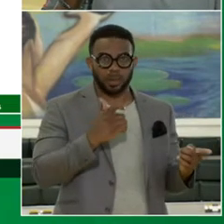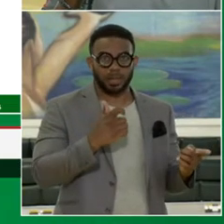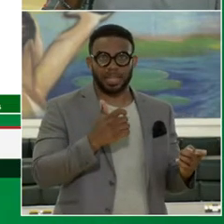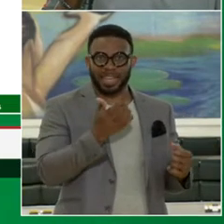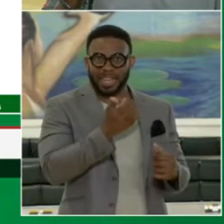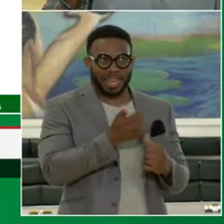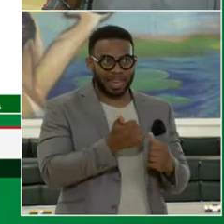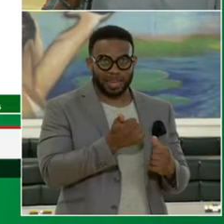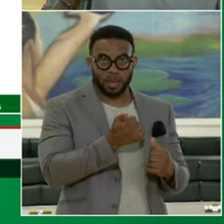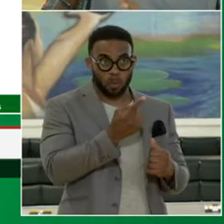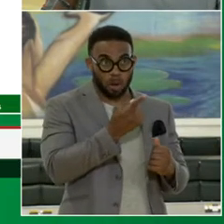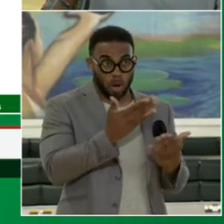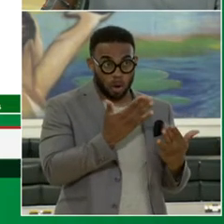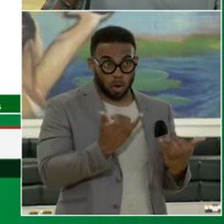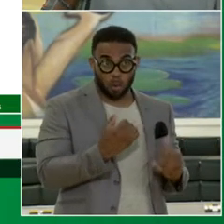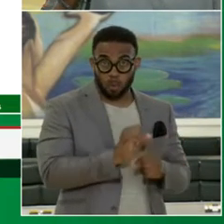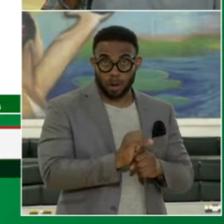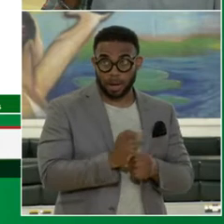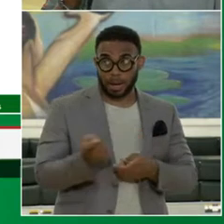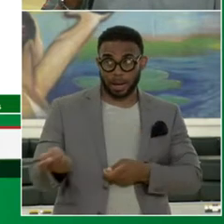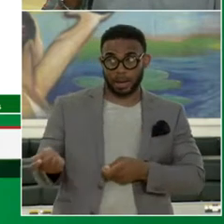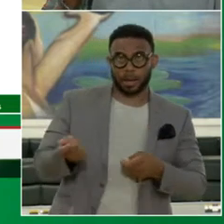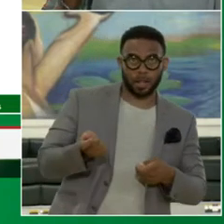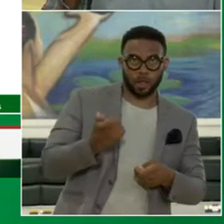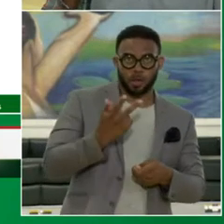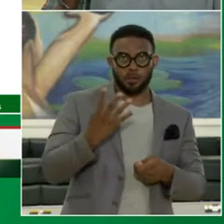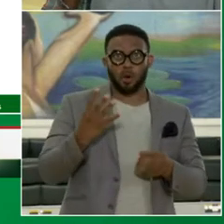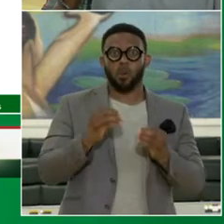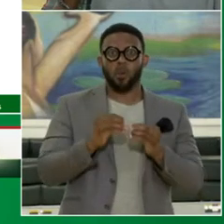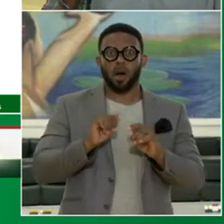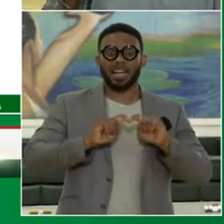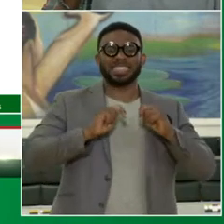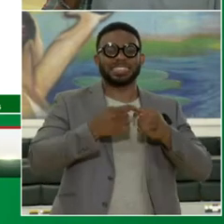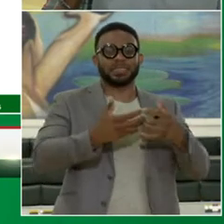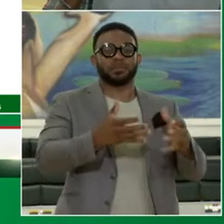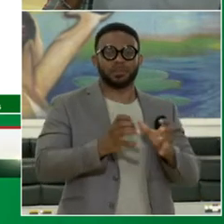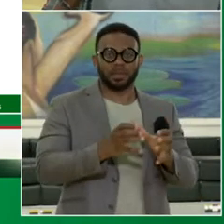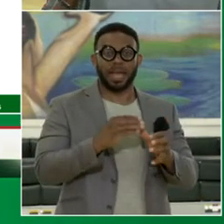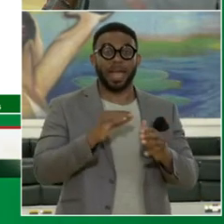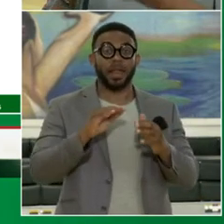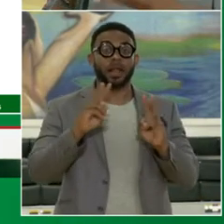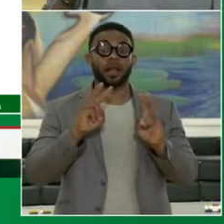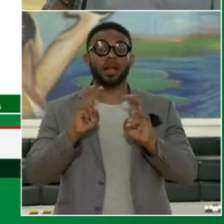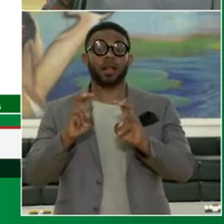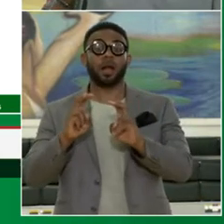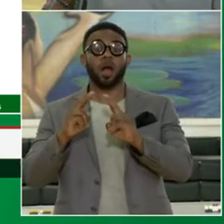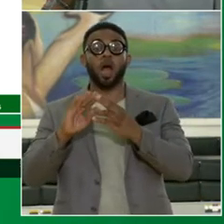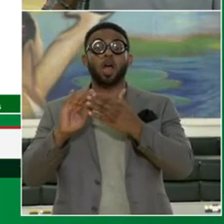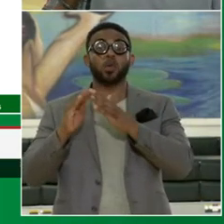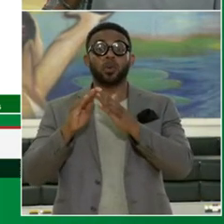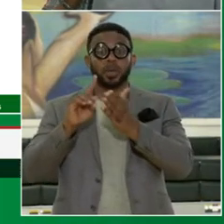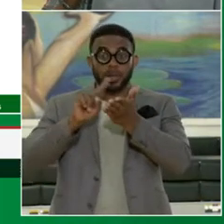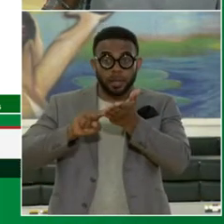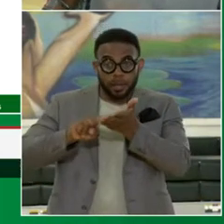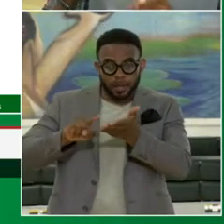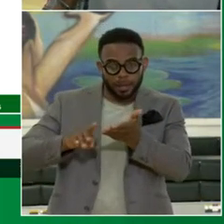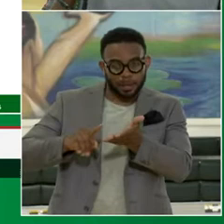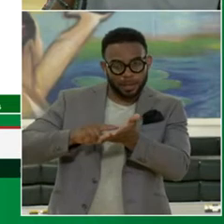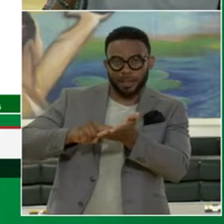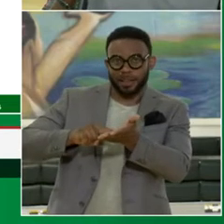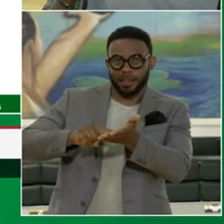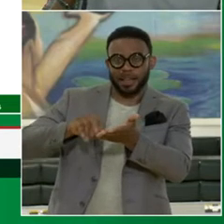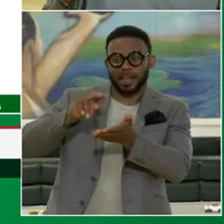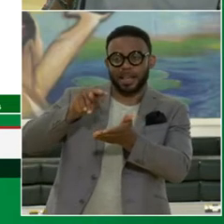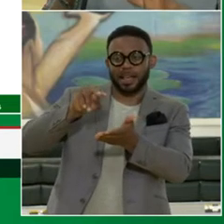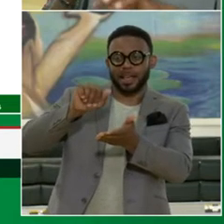violent interrupters, and also community navigators. And then for next year, we'll be able to